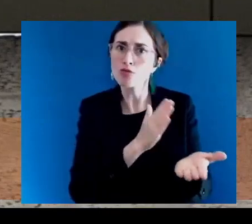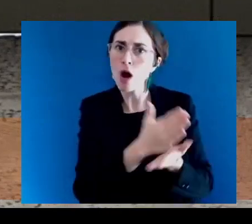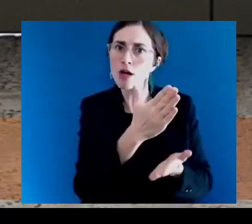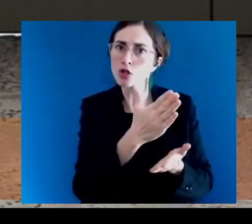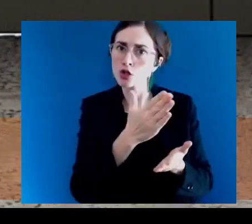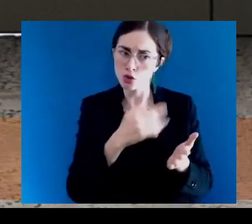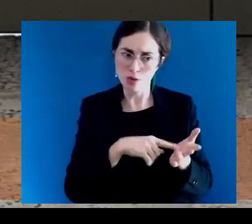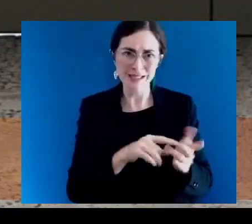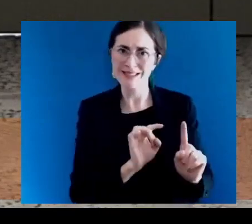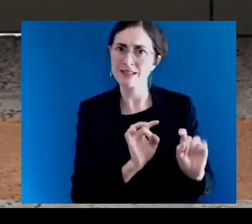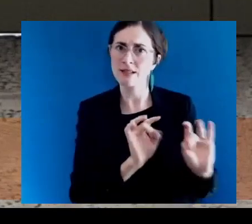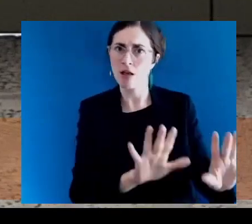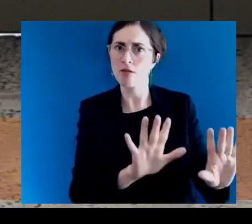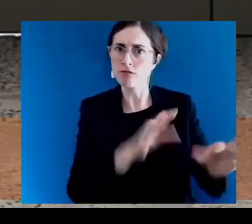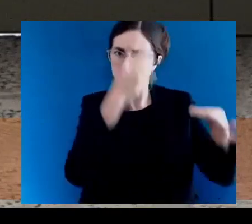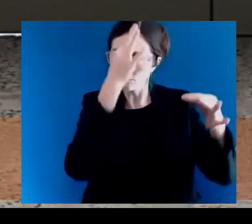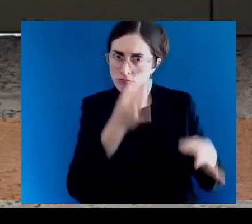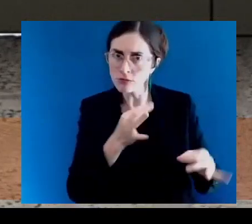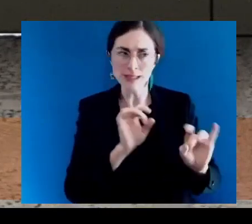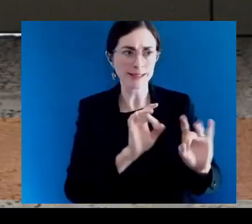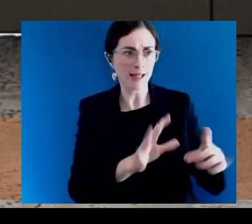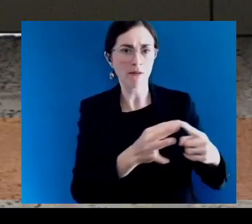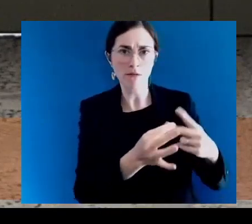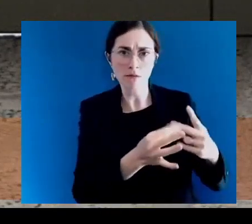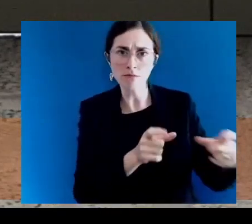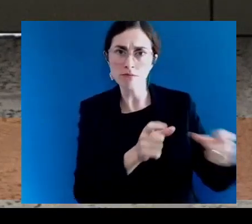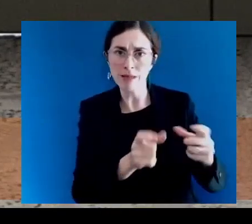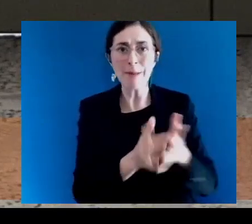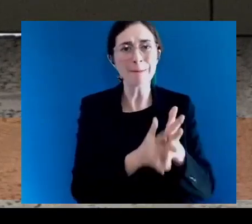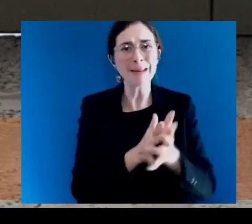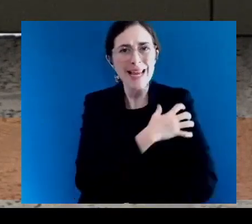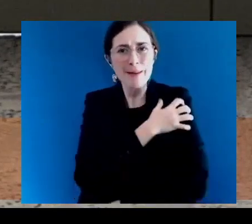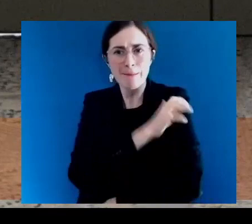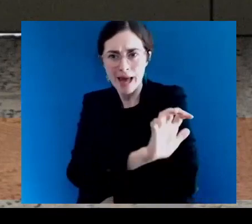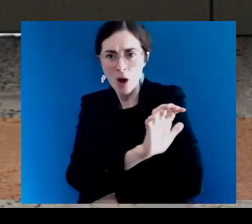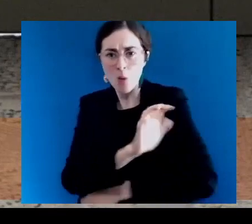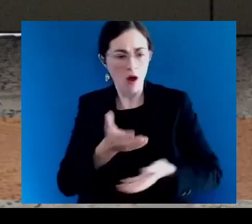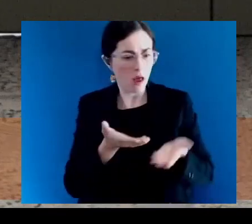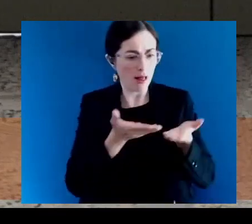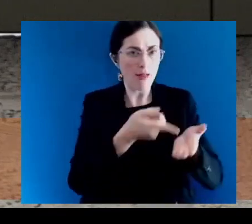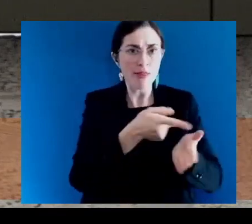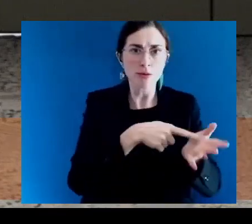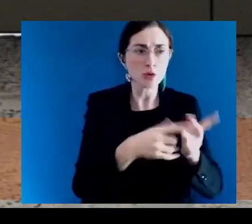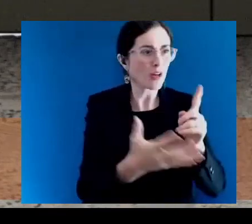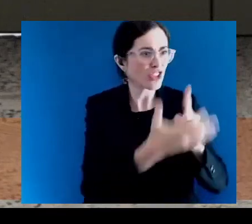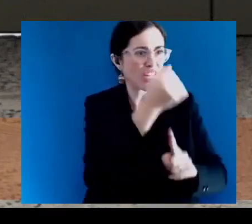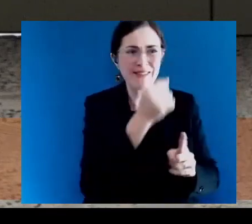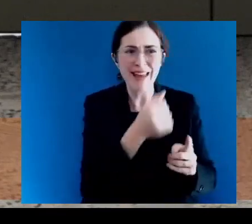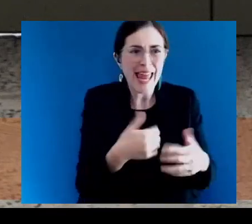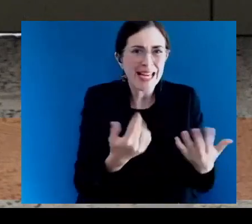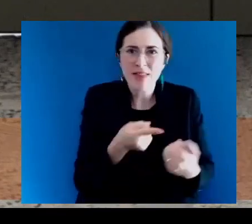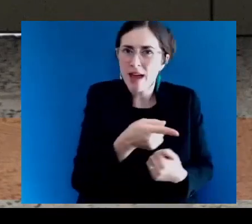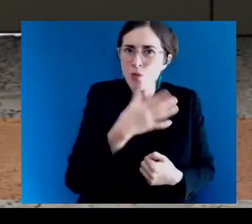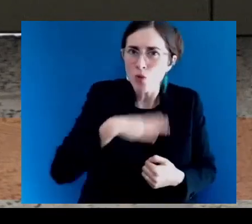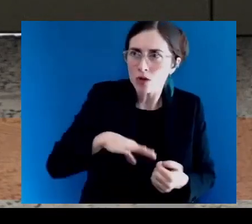as key to First Peoples' opportunity to empower and enable themselves to achieve what they aspire to for their